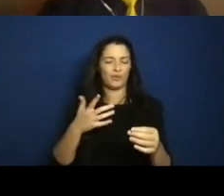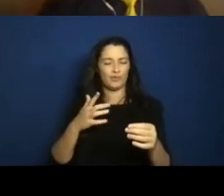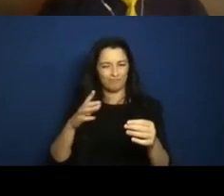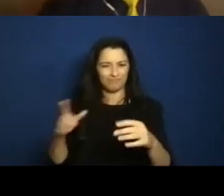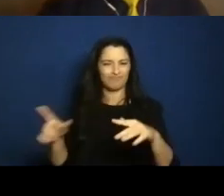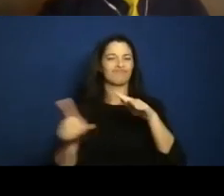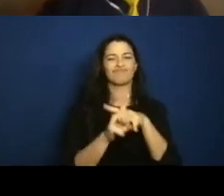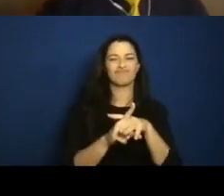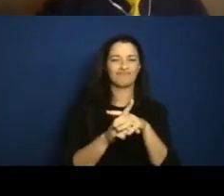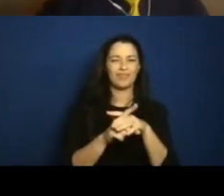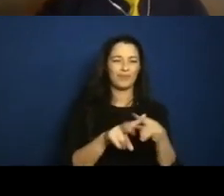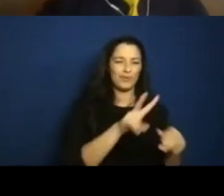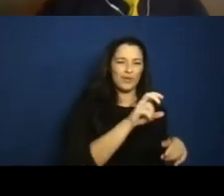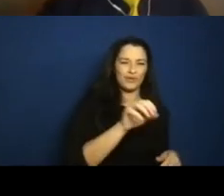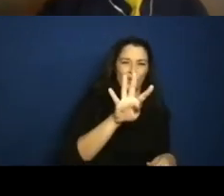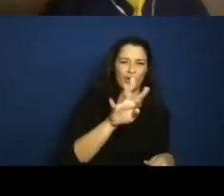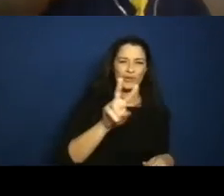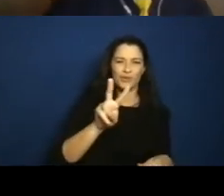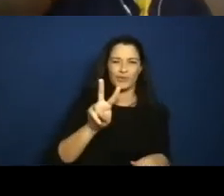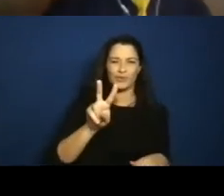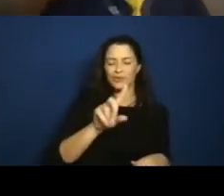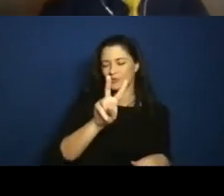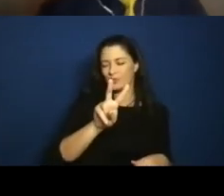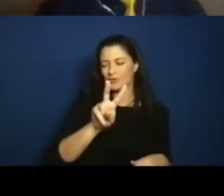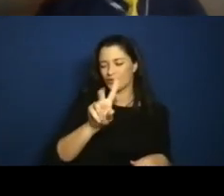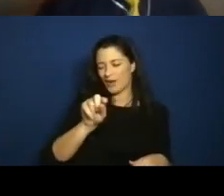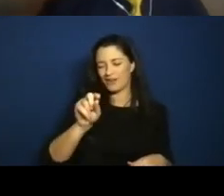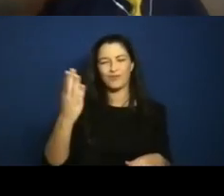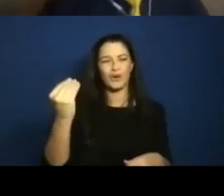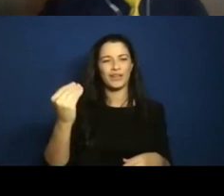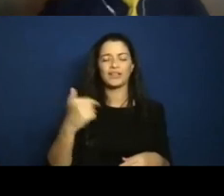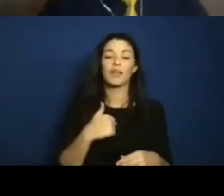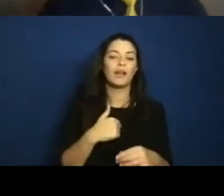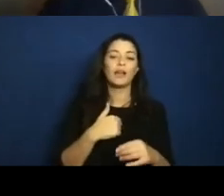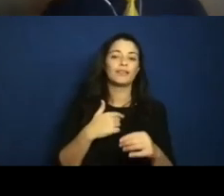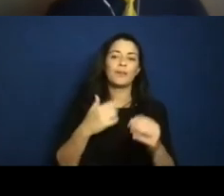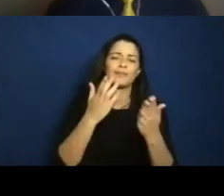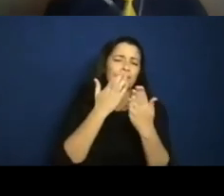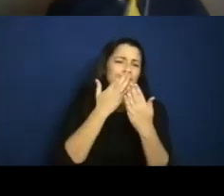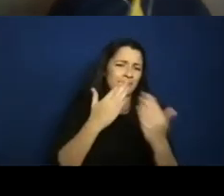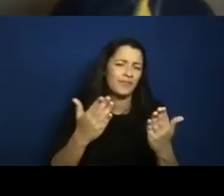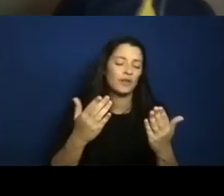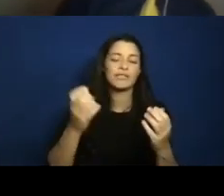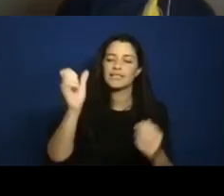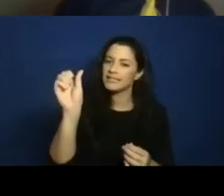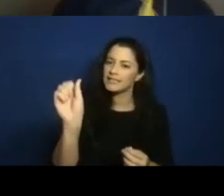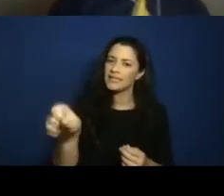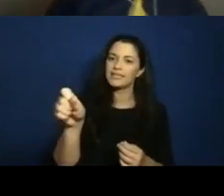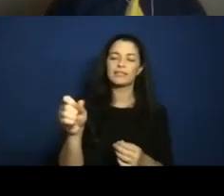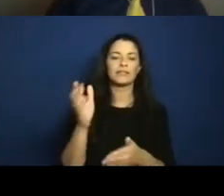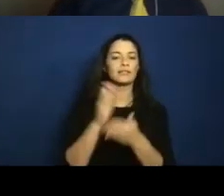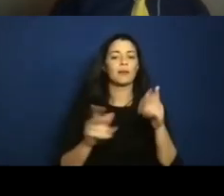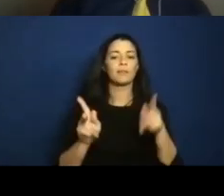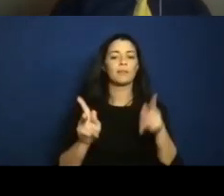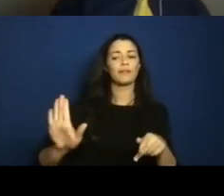2014. So I'm grateful to say that while there are some people who still have their own personal